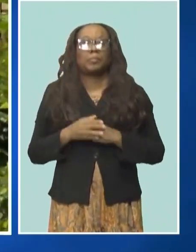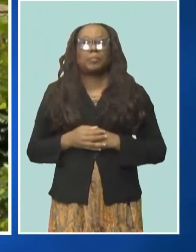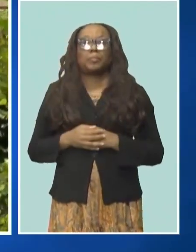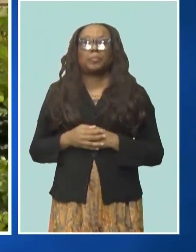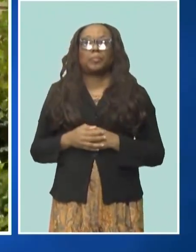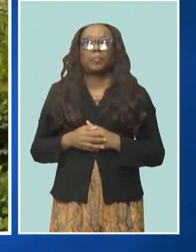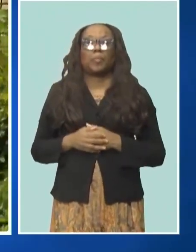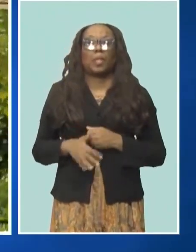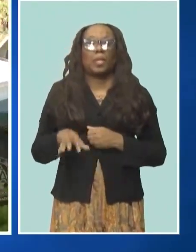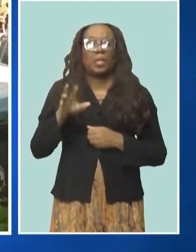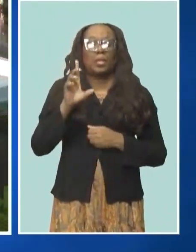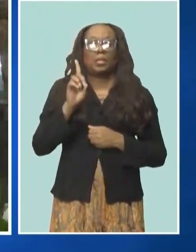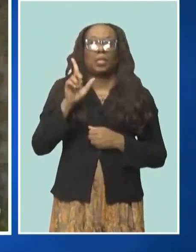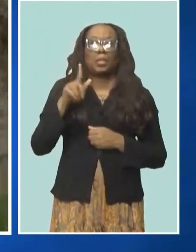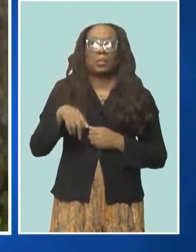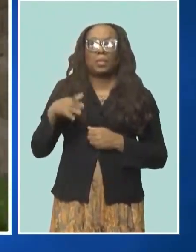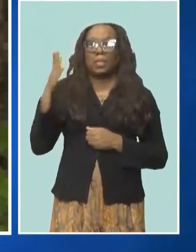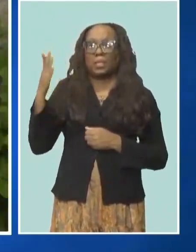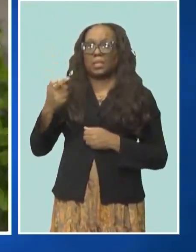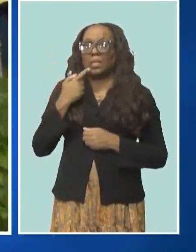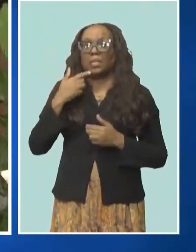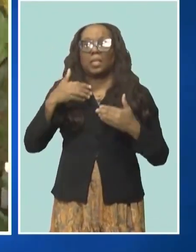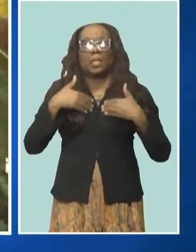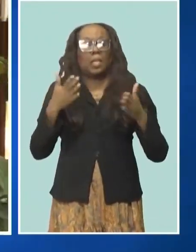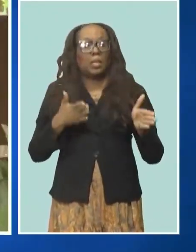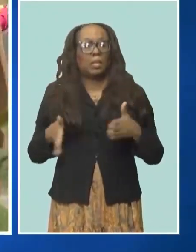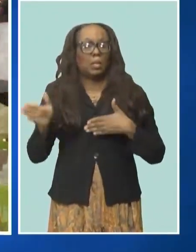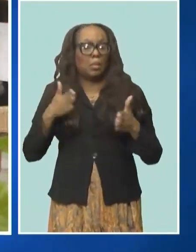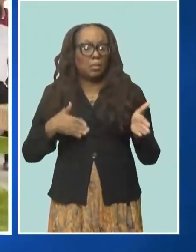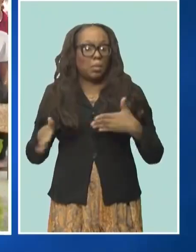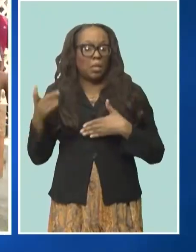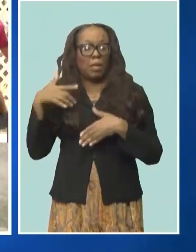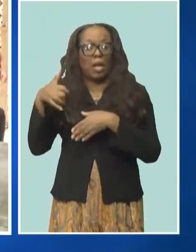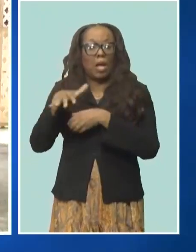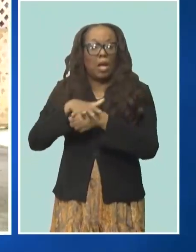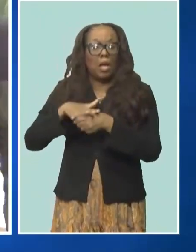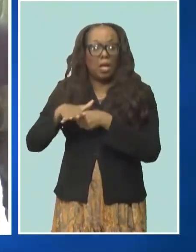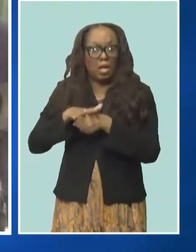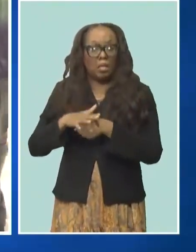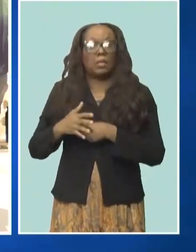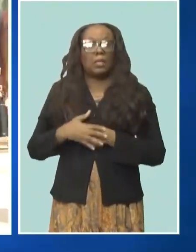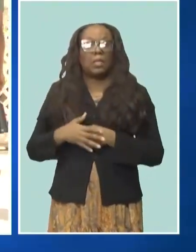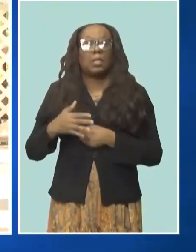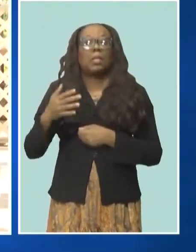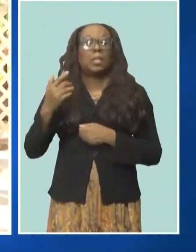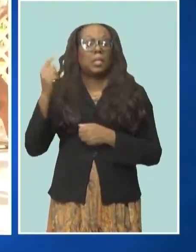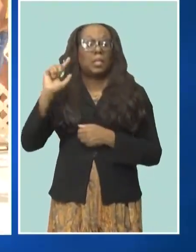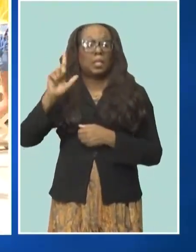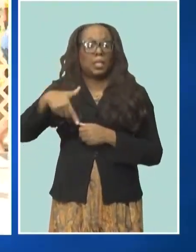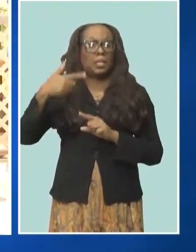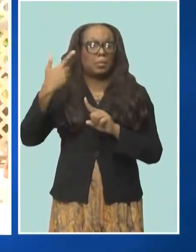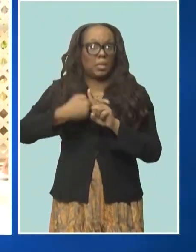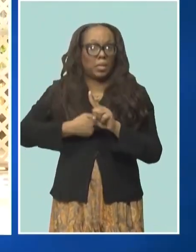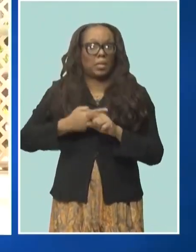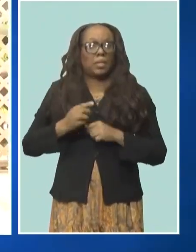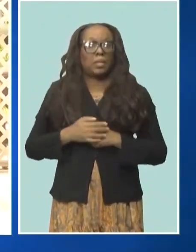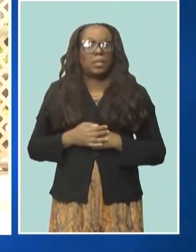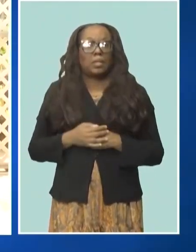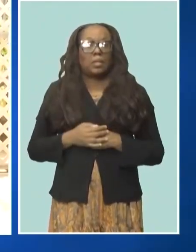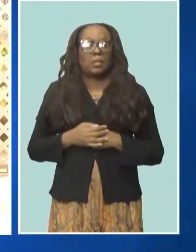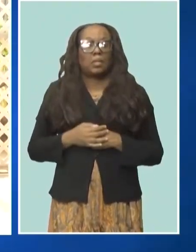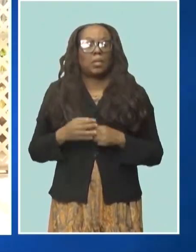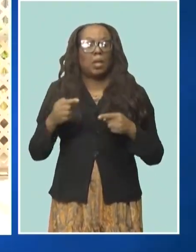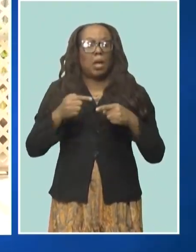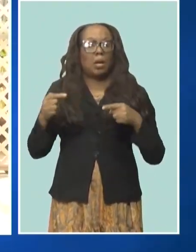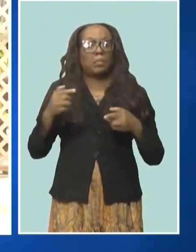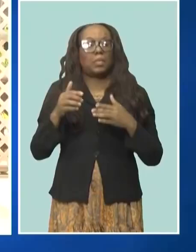Party's candidate, Felicia Dojon, revealed she has a plan for the constituency if successful later this month. She had the support of opposition